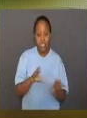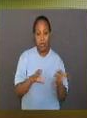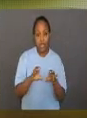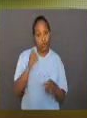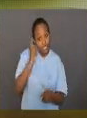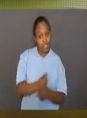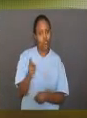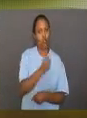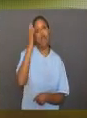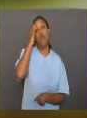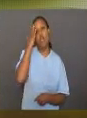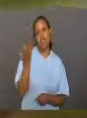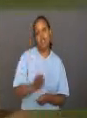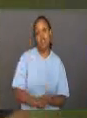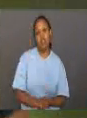right.